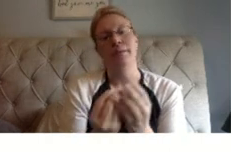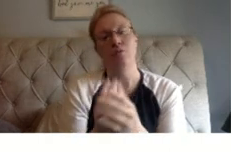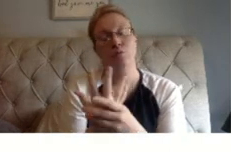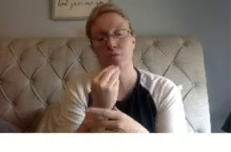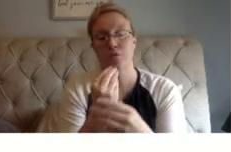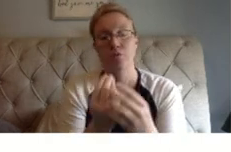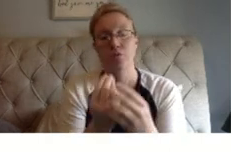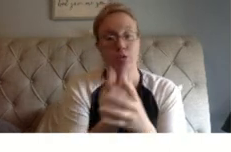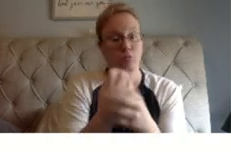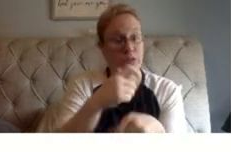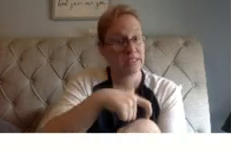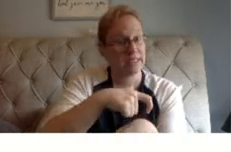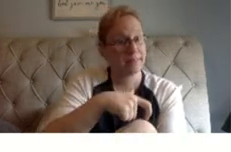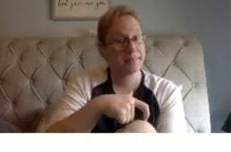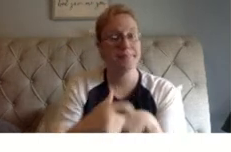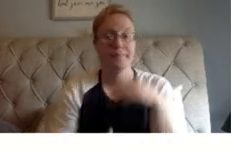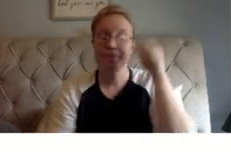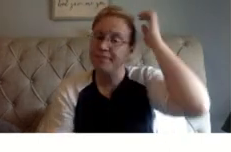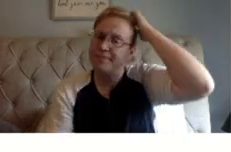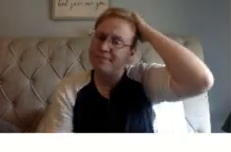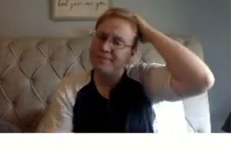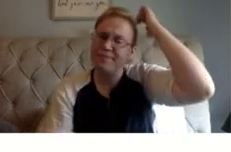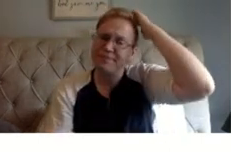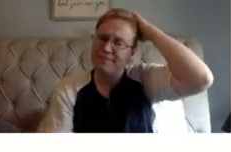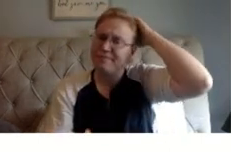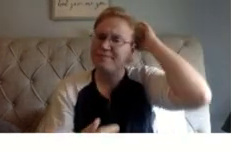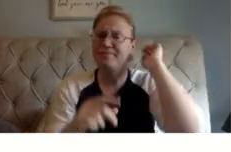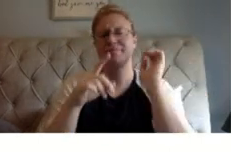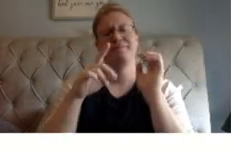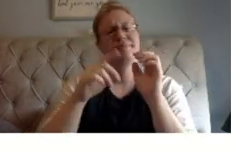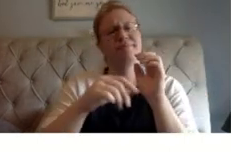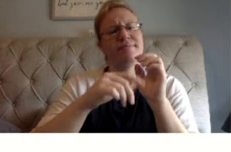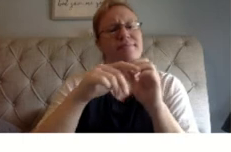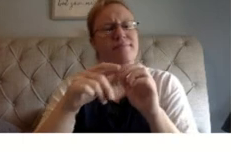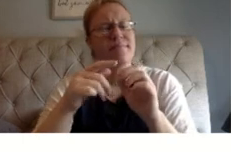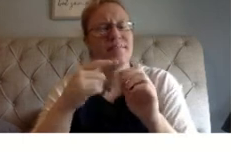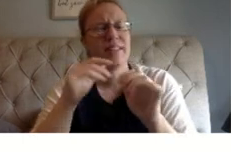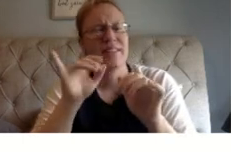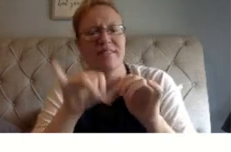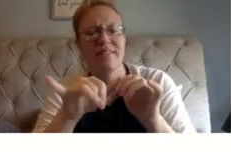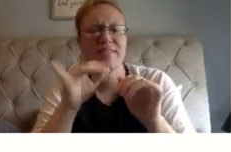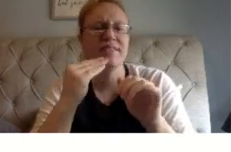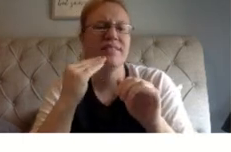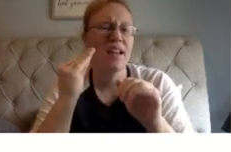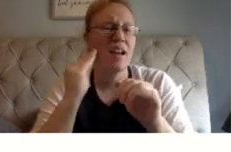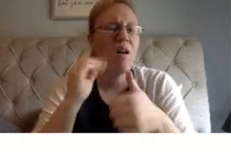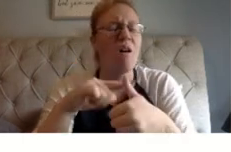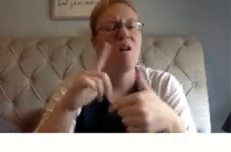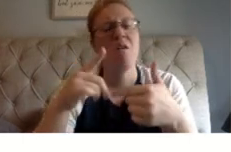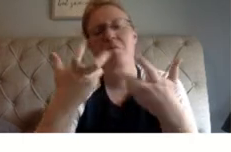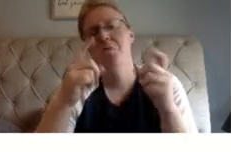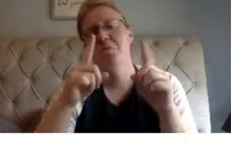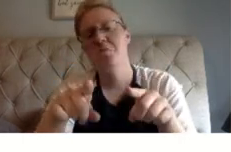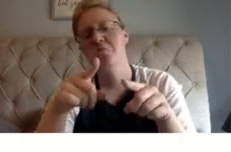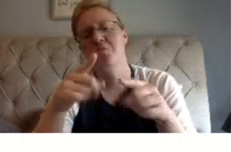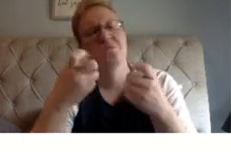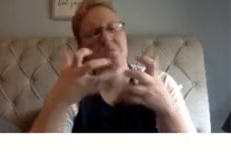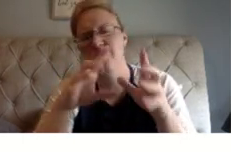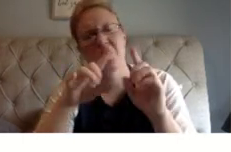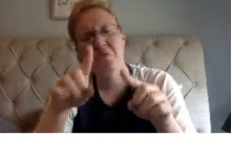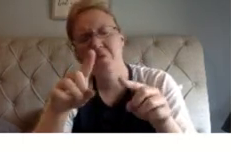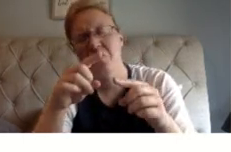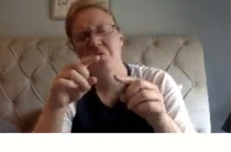talking about people in this. And just kind of a common activity. People are staying home. People want to go to the grocery